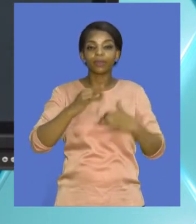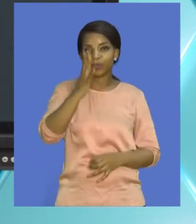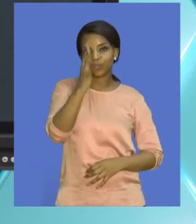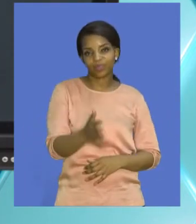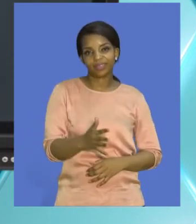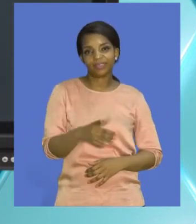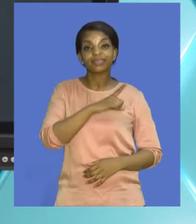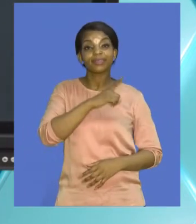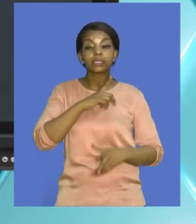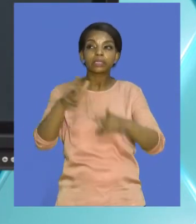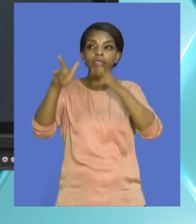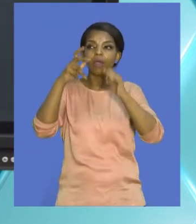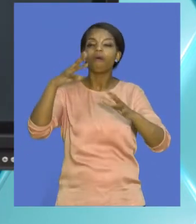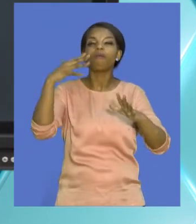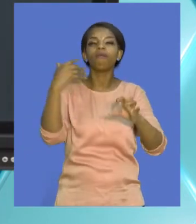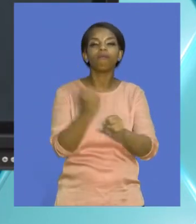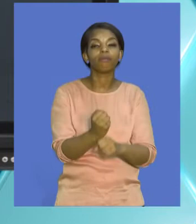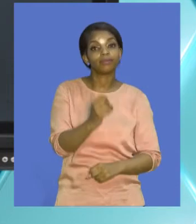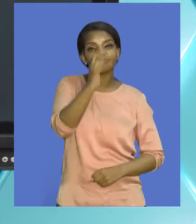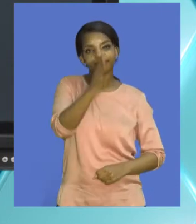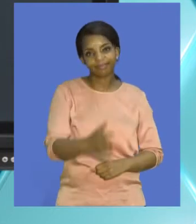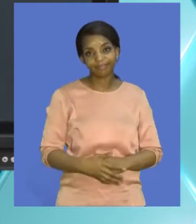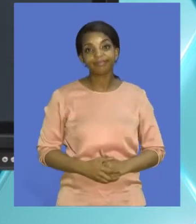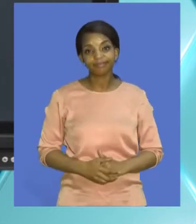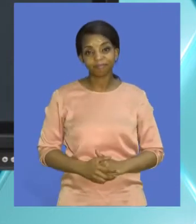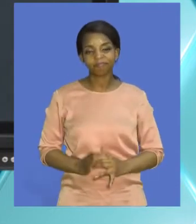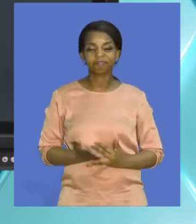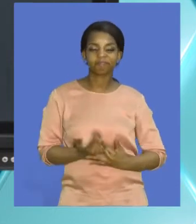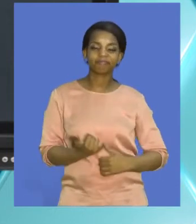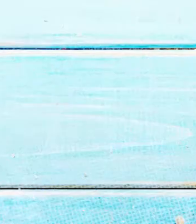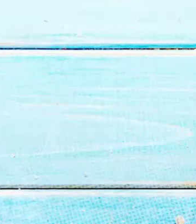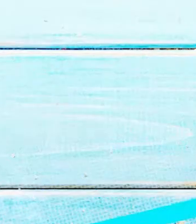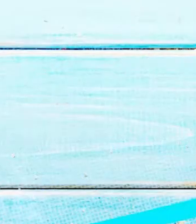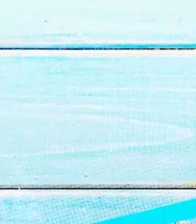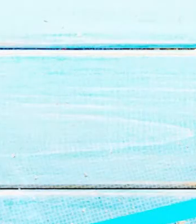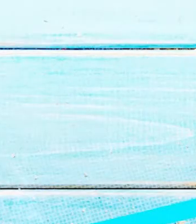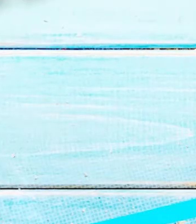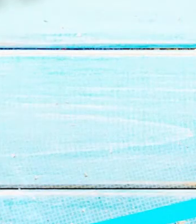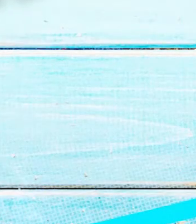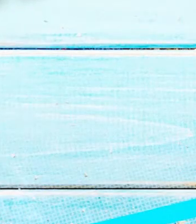and conceptualize the whole idea around the Coulombs law. Let's take a short breather for now.